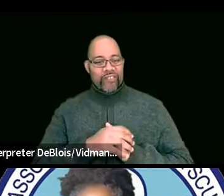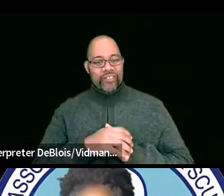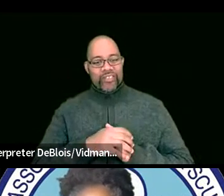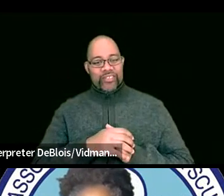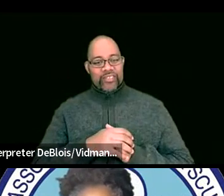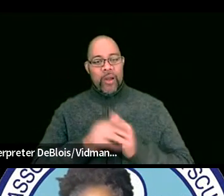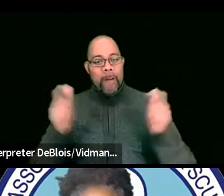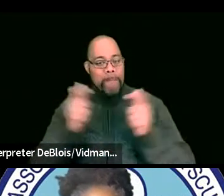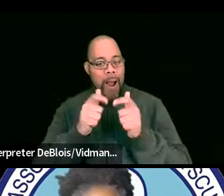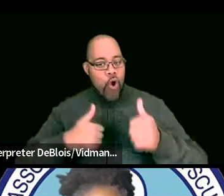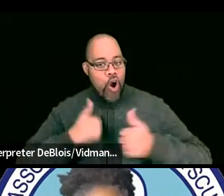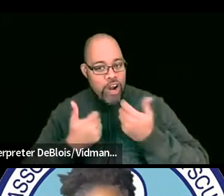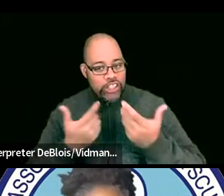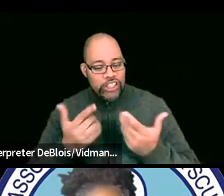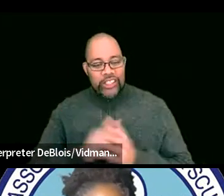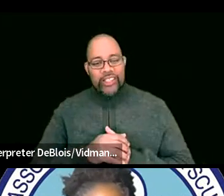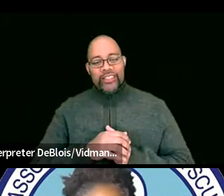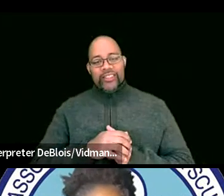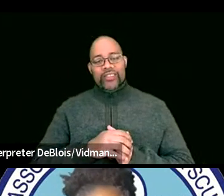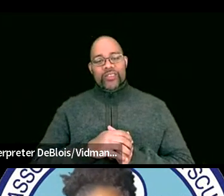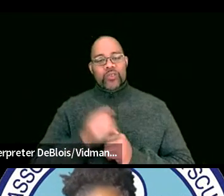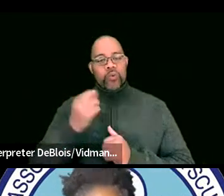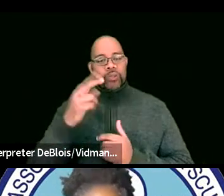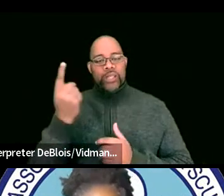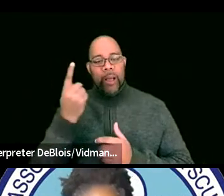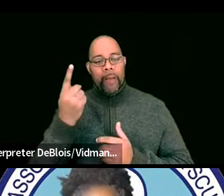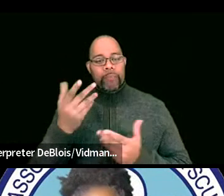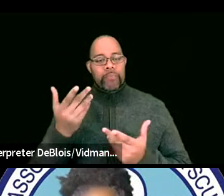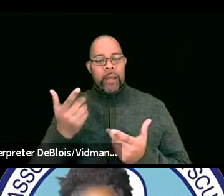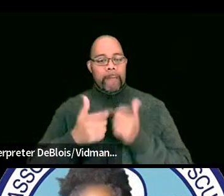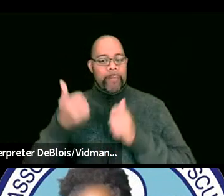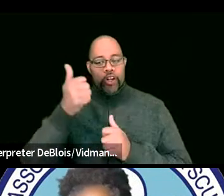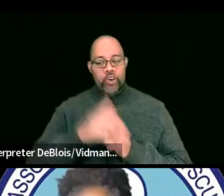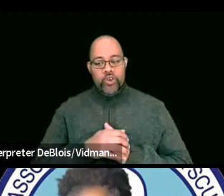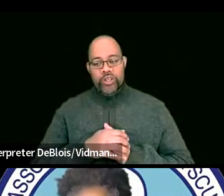a microaggression or something kind of bigger.